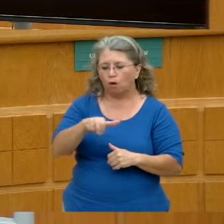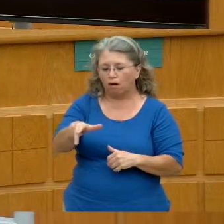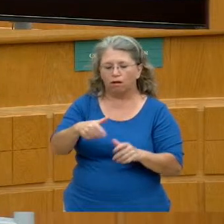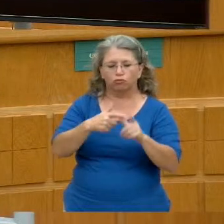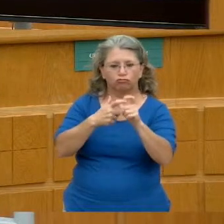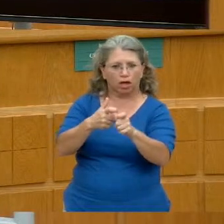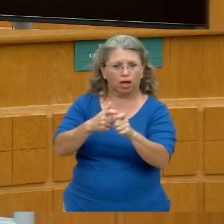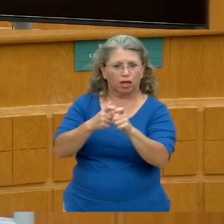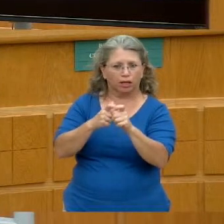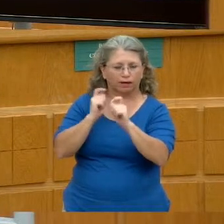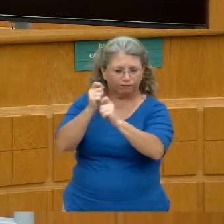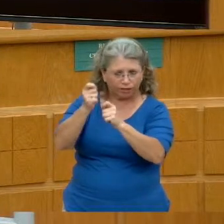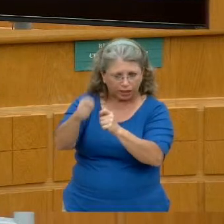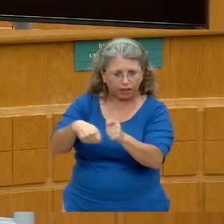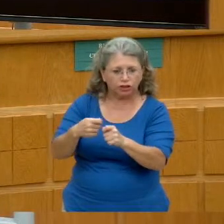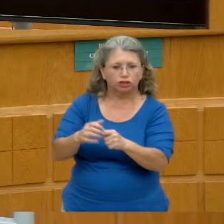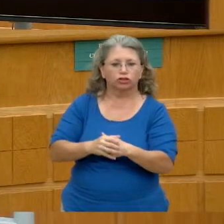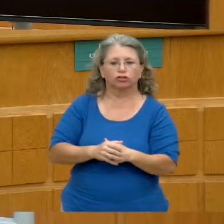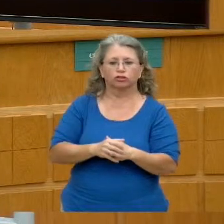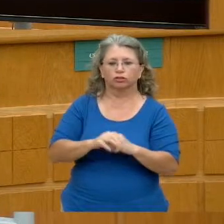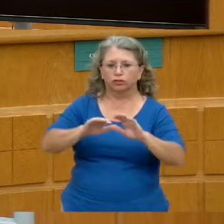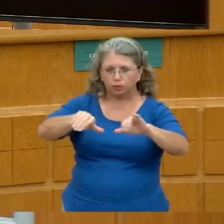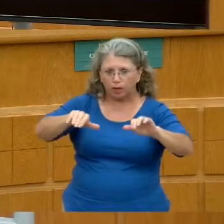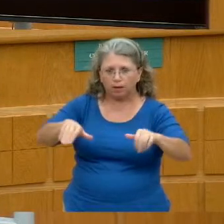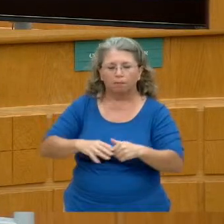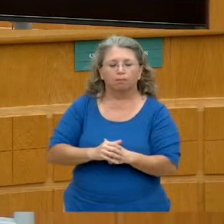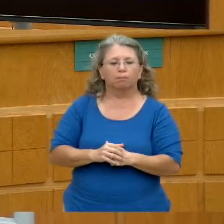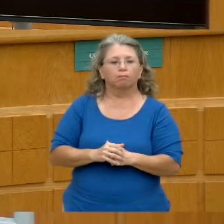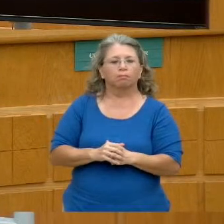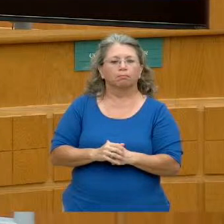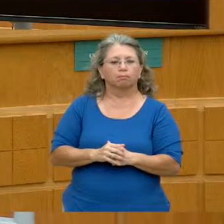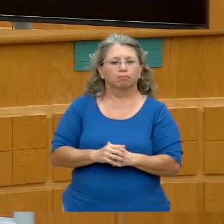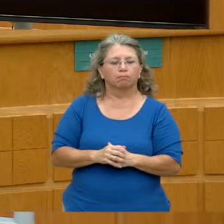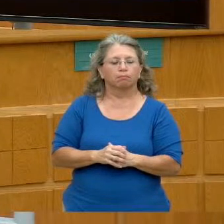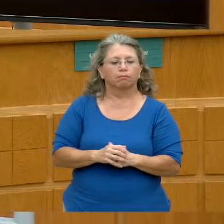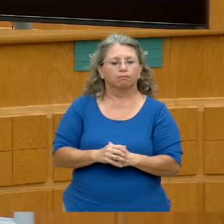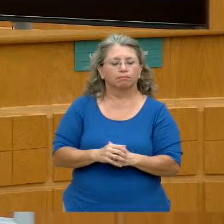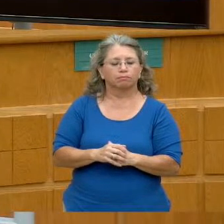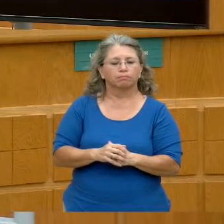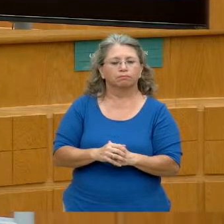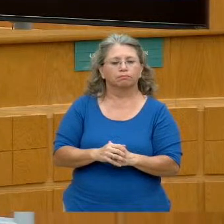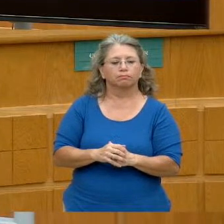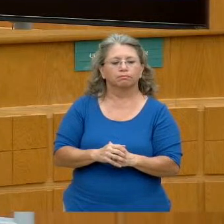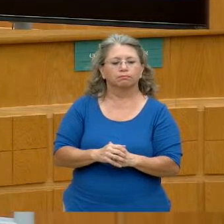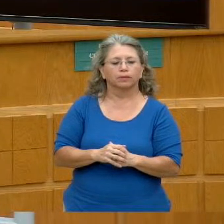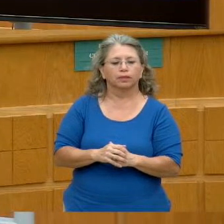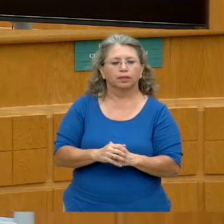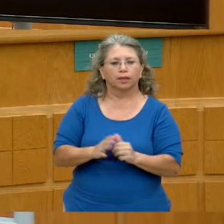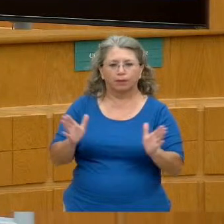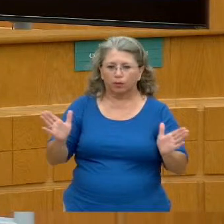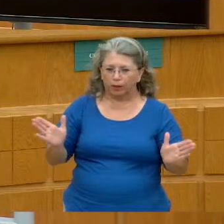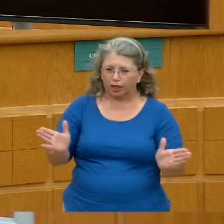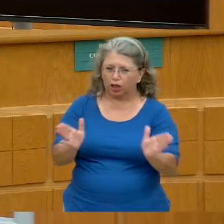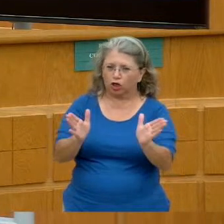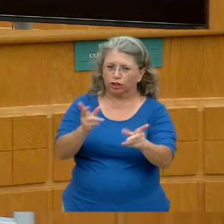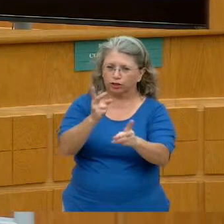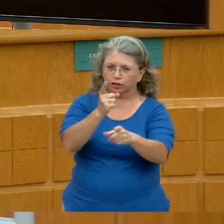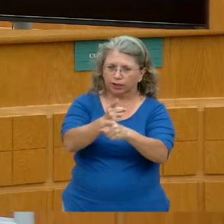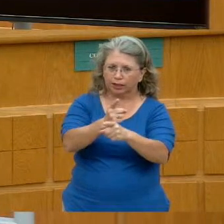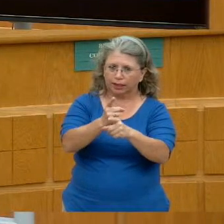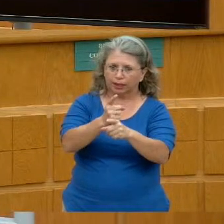swim, fish. You can fish on the beach. We do encourage social distancing, though. If you're